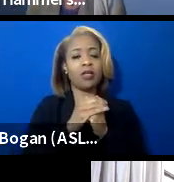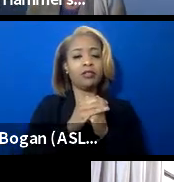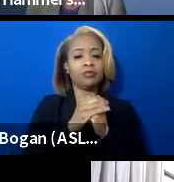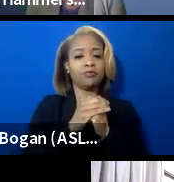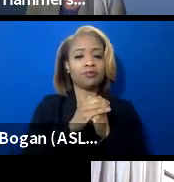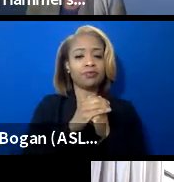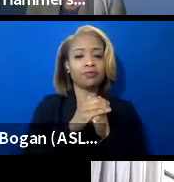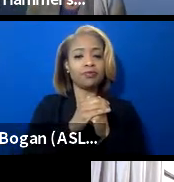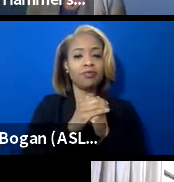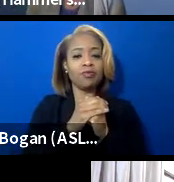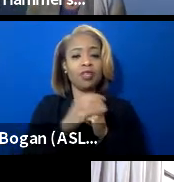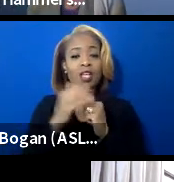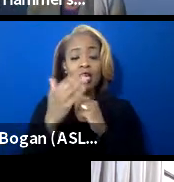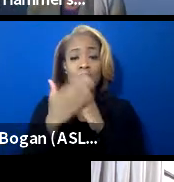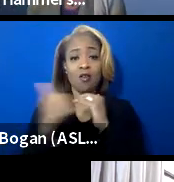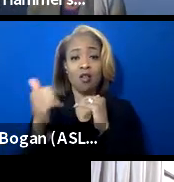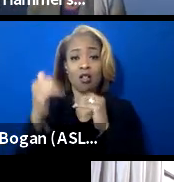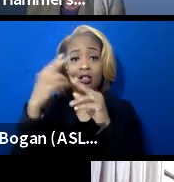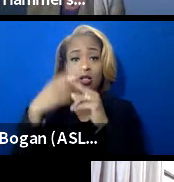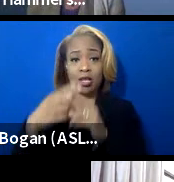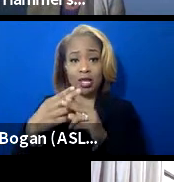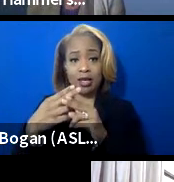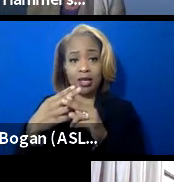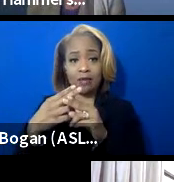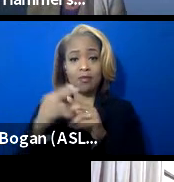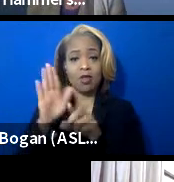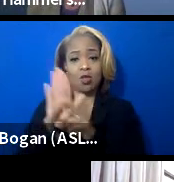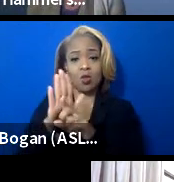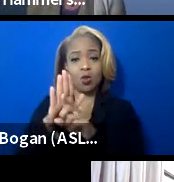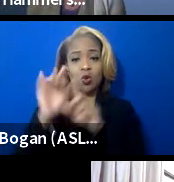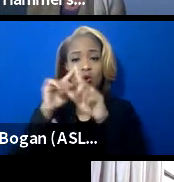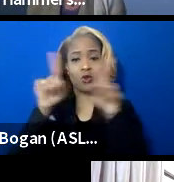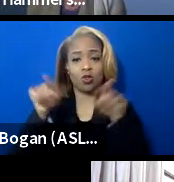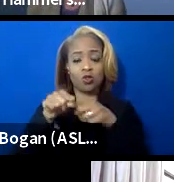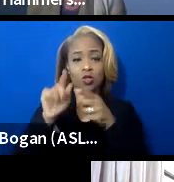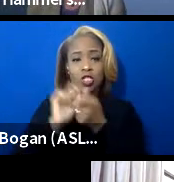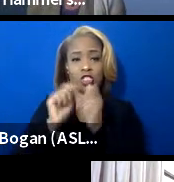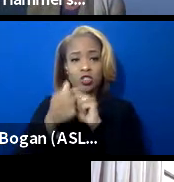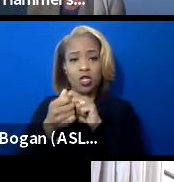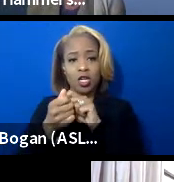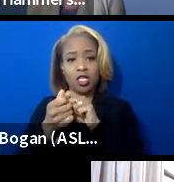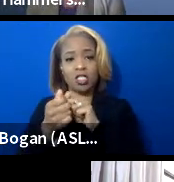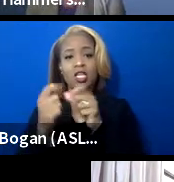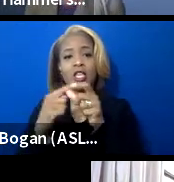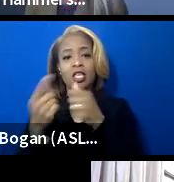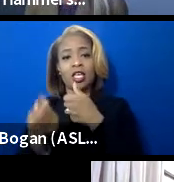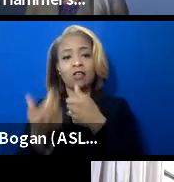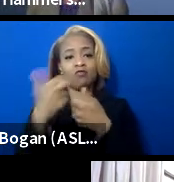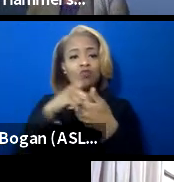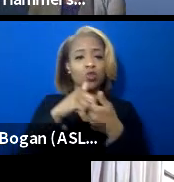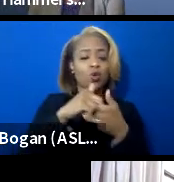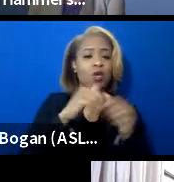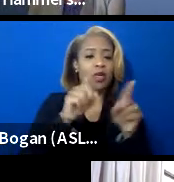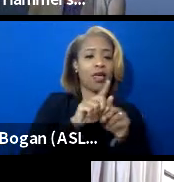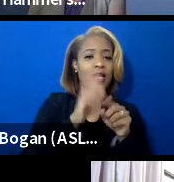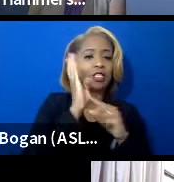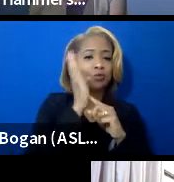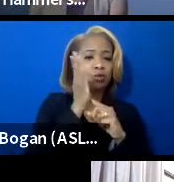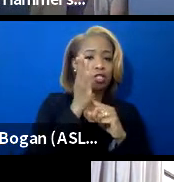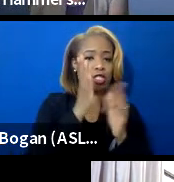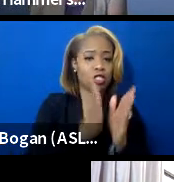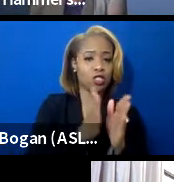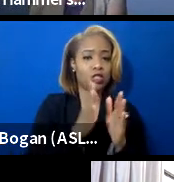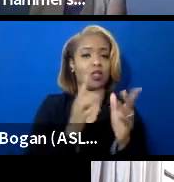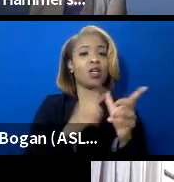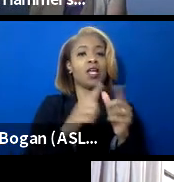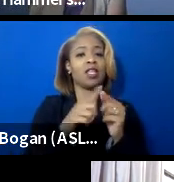perspective. After I call your name, your screen will change and you will rejoin the meeting as a presenter. Then you will need to